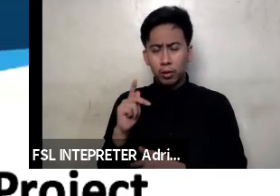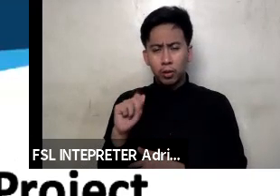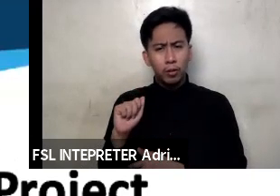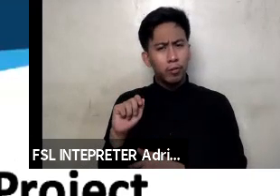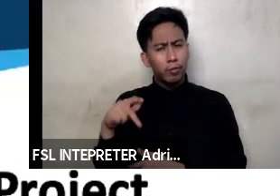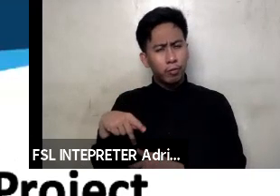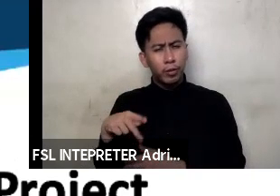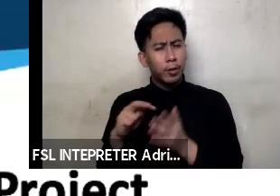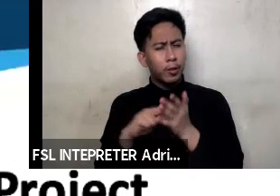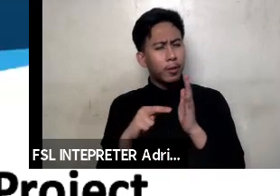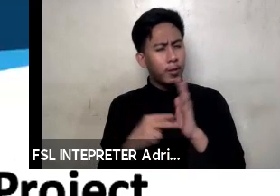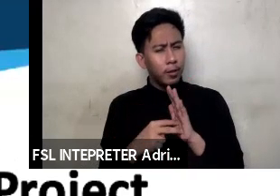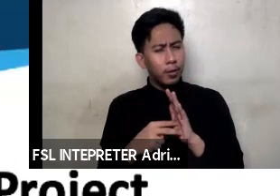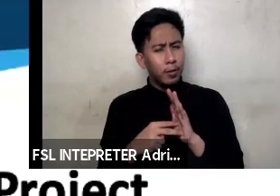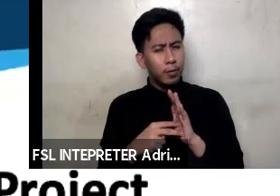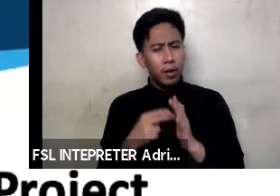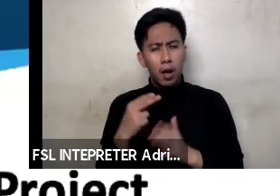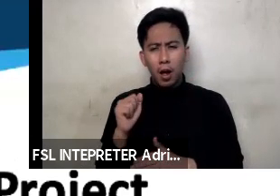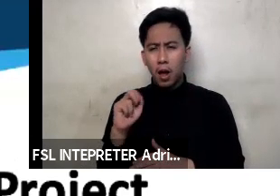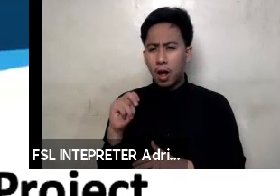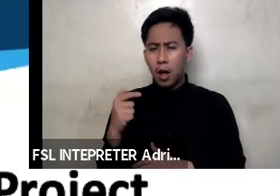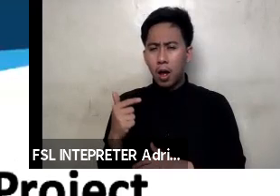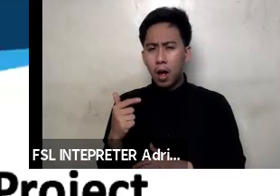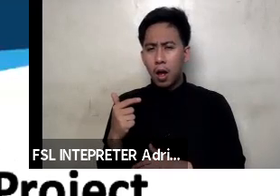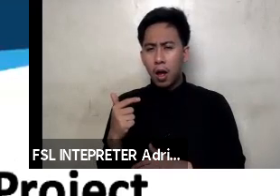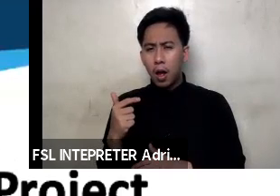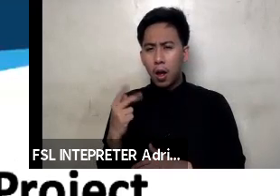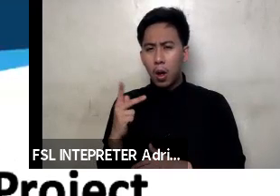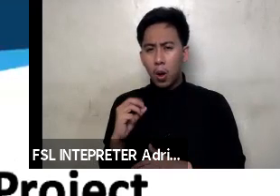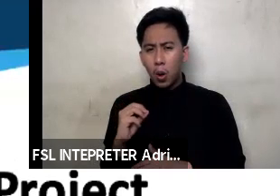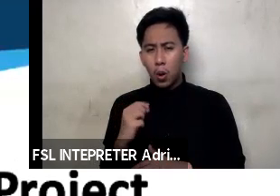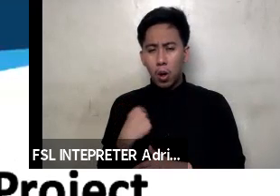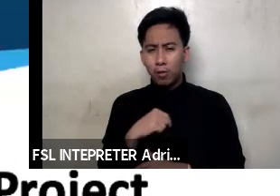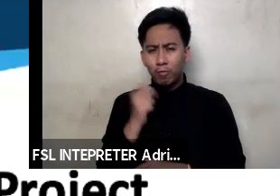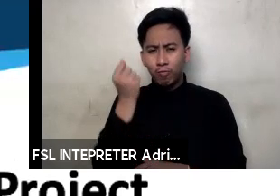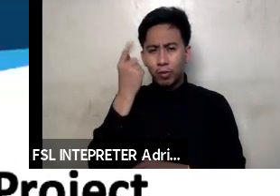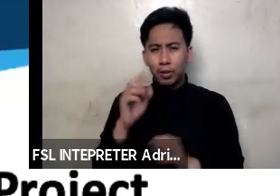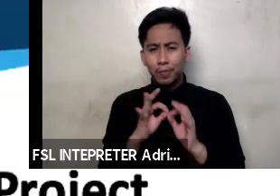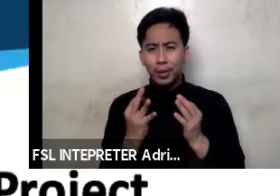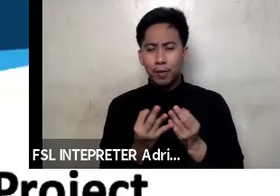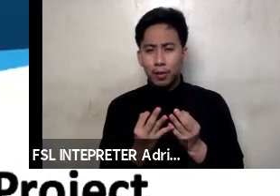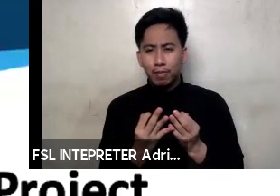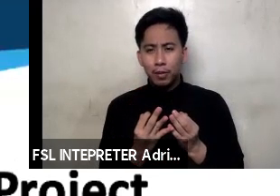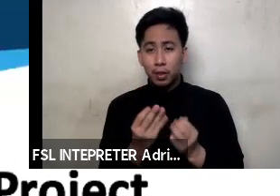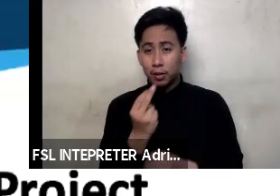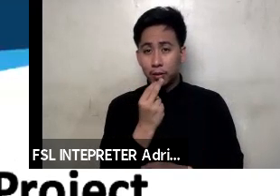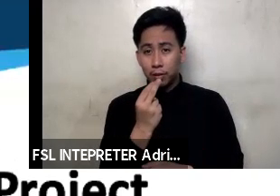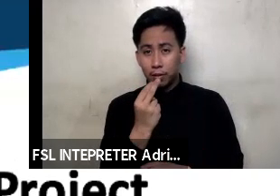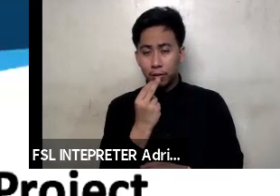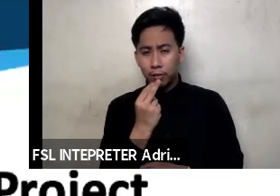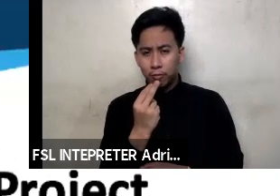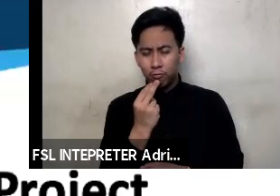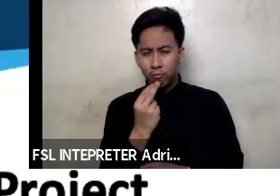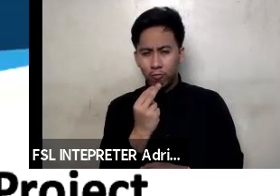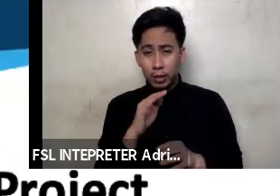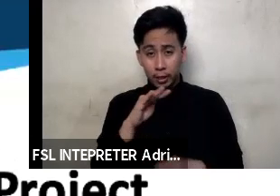siguro Hangkop. We have a memorandum of understanding with the family of malnourished children and